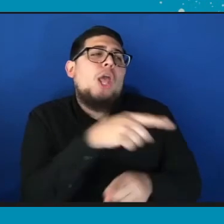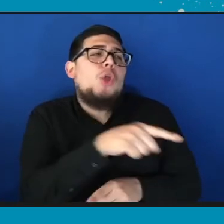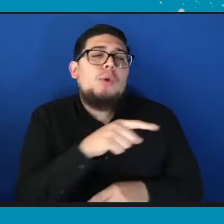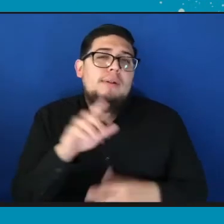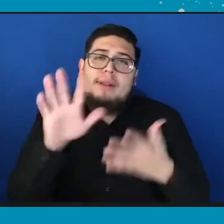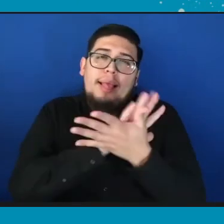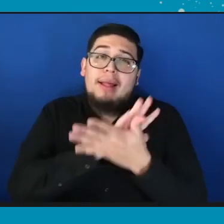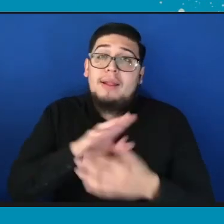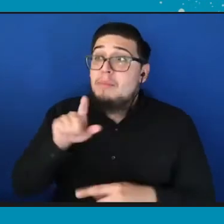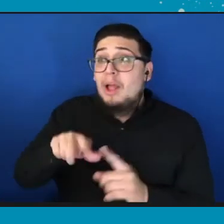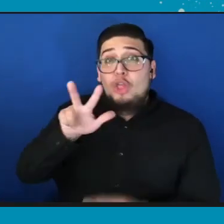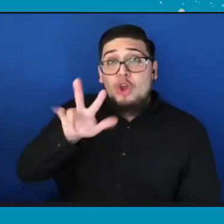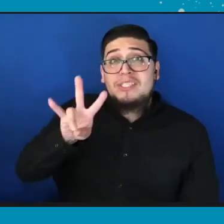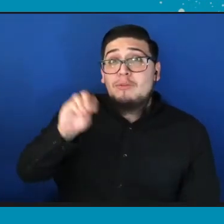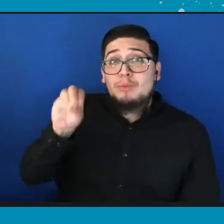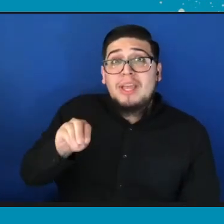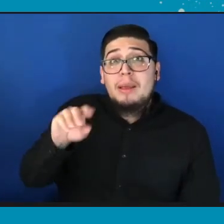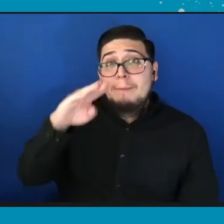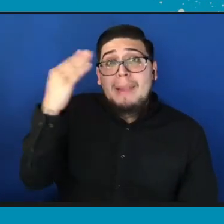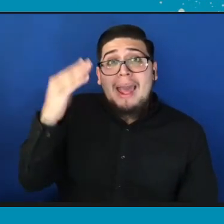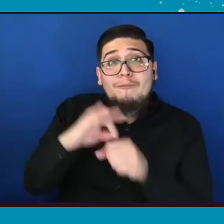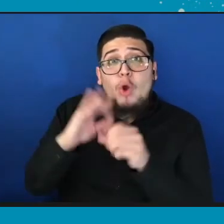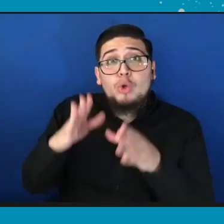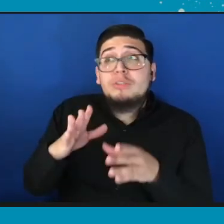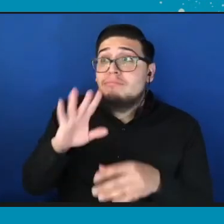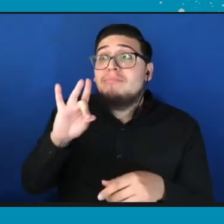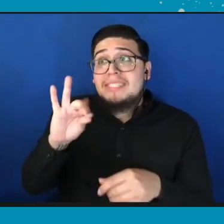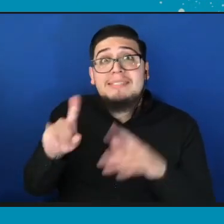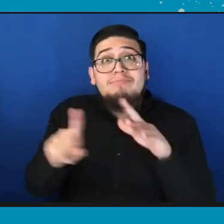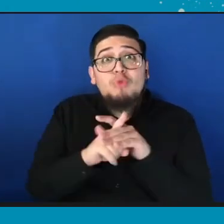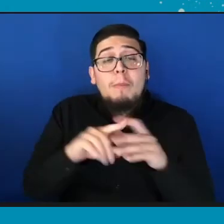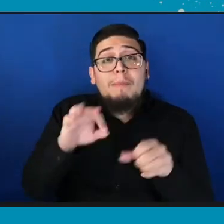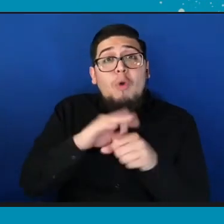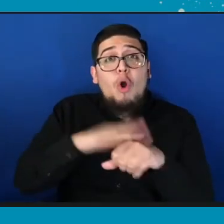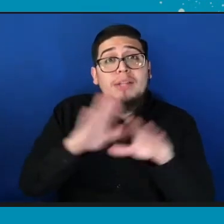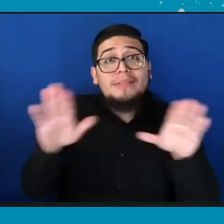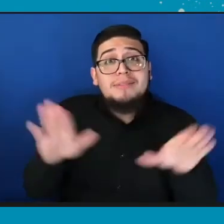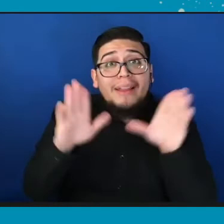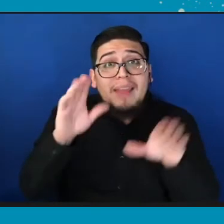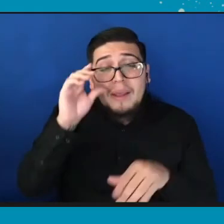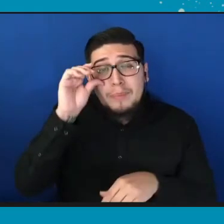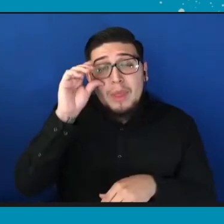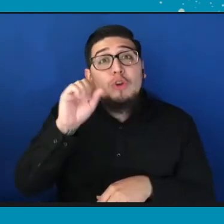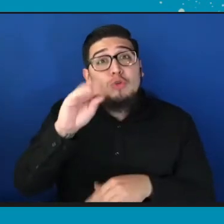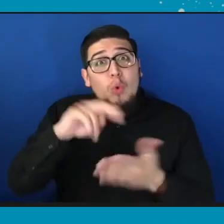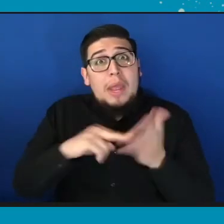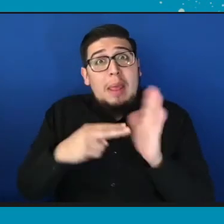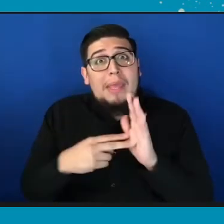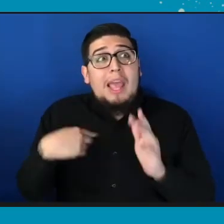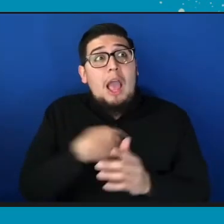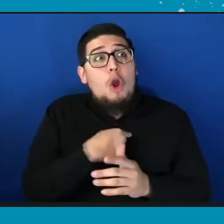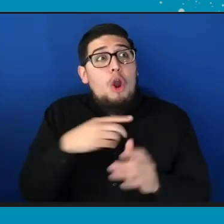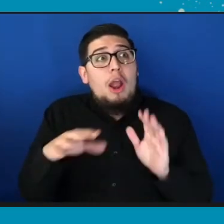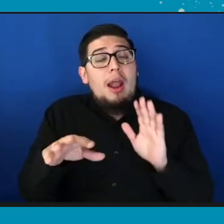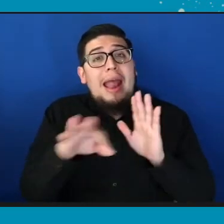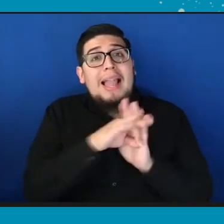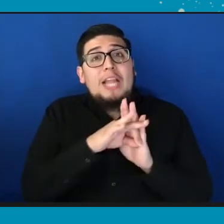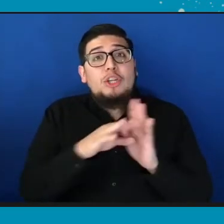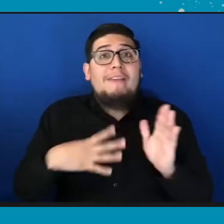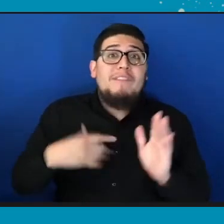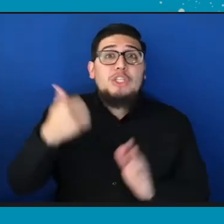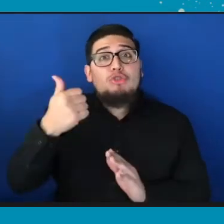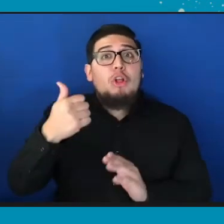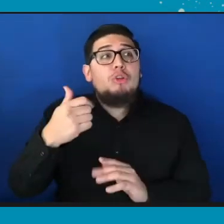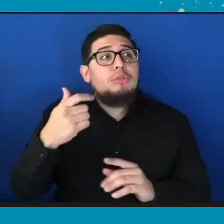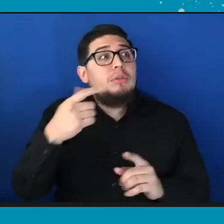Black voters voted on Sunday. So forcing our election officials to choose Saturday